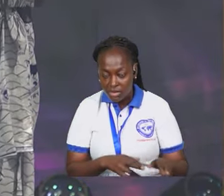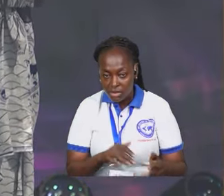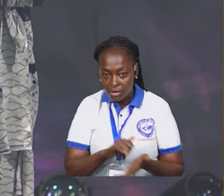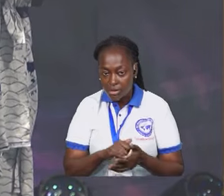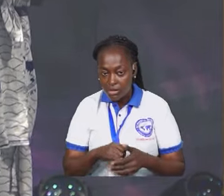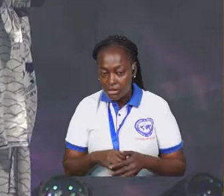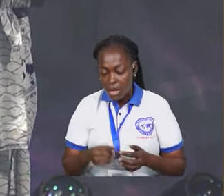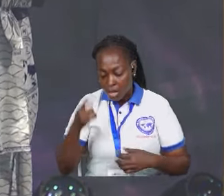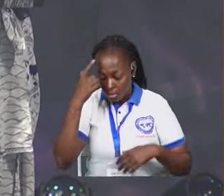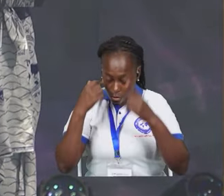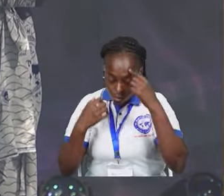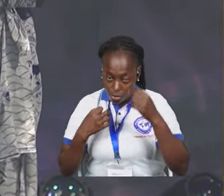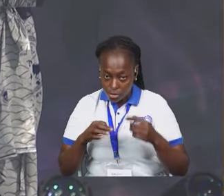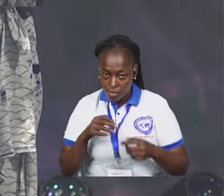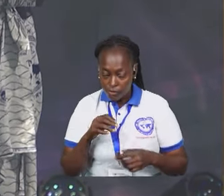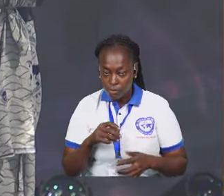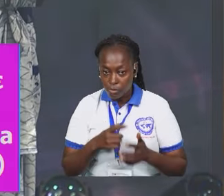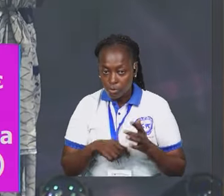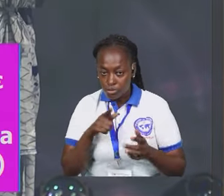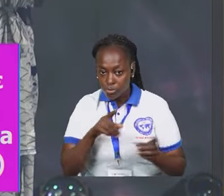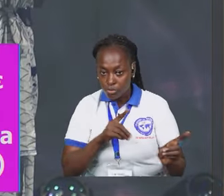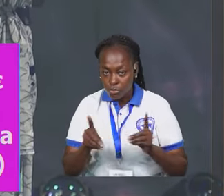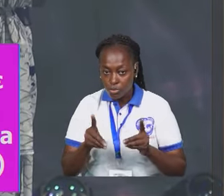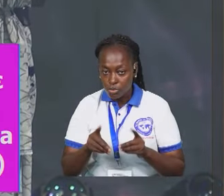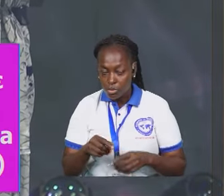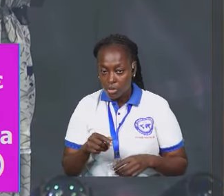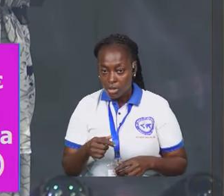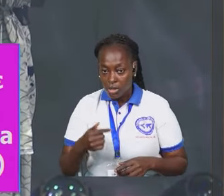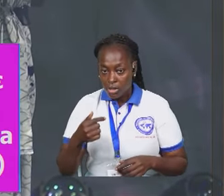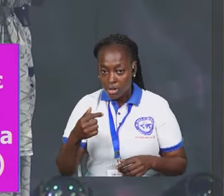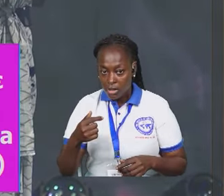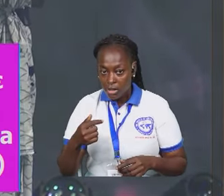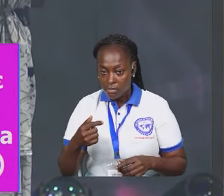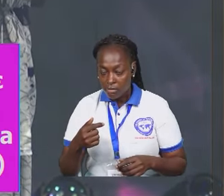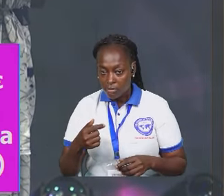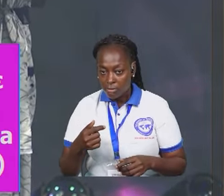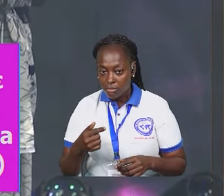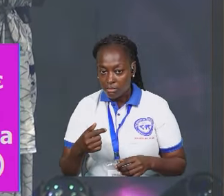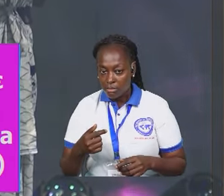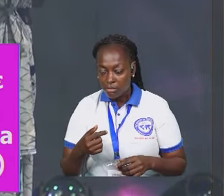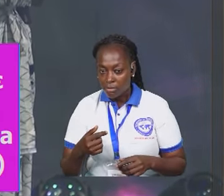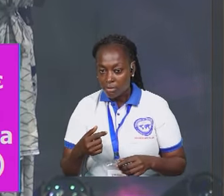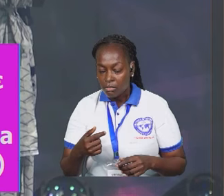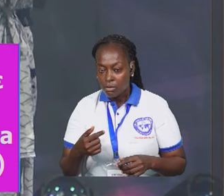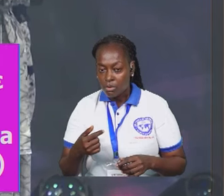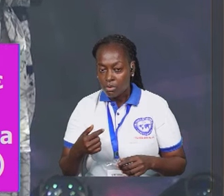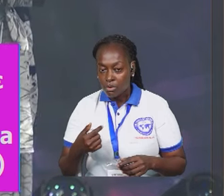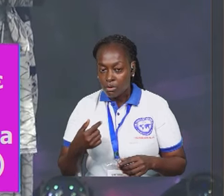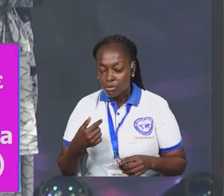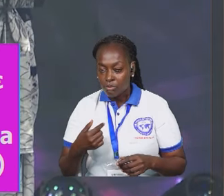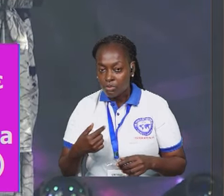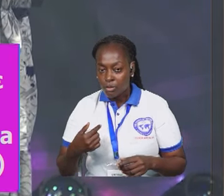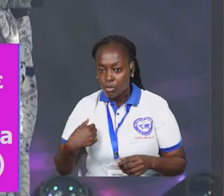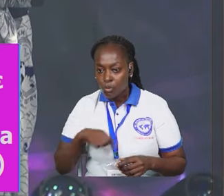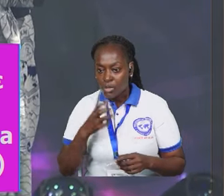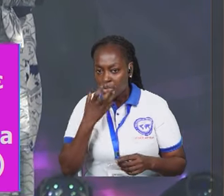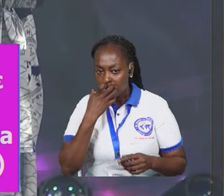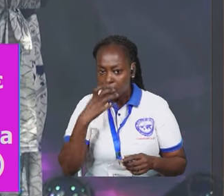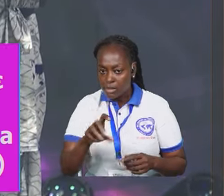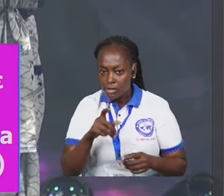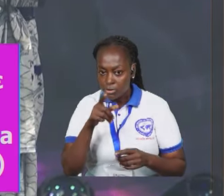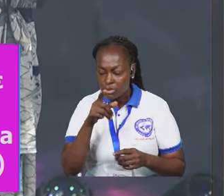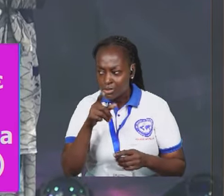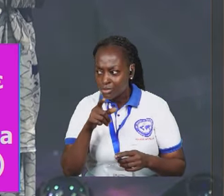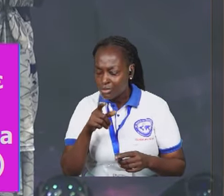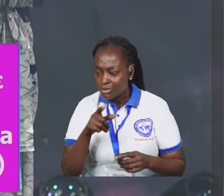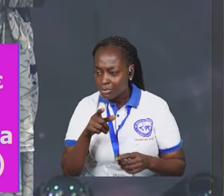ye yinti wa dome wo intoteboa ani wremu emoa enyinaemu